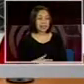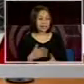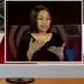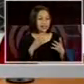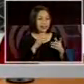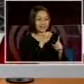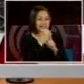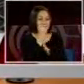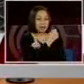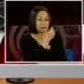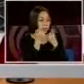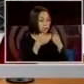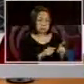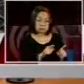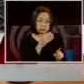circumstances that